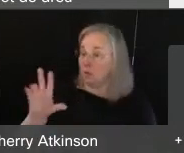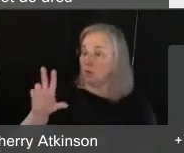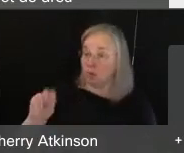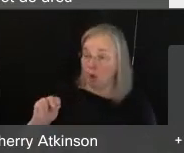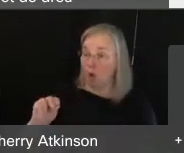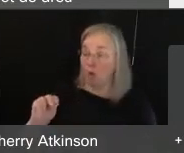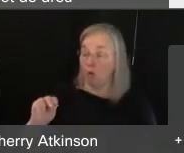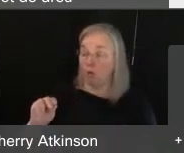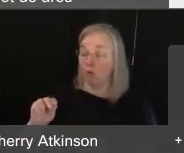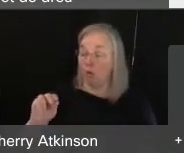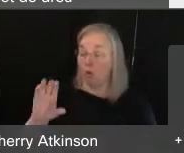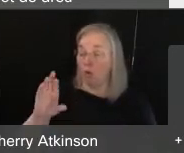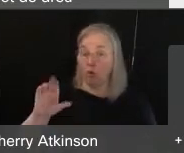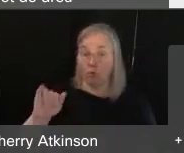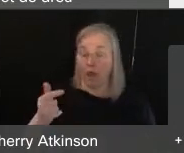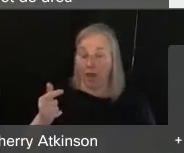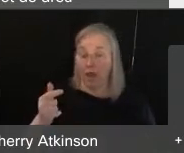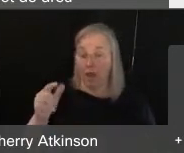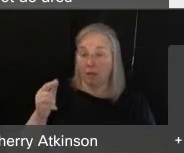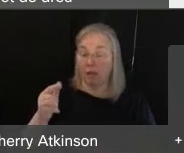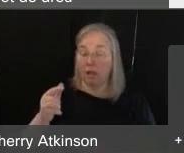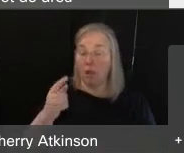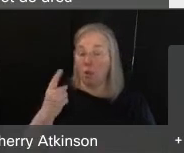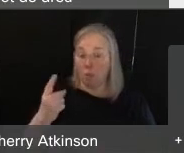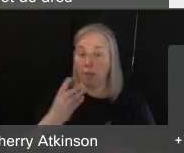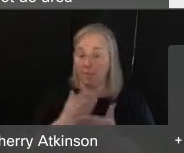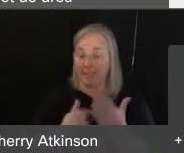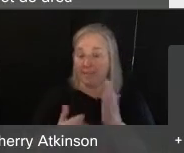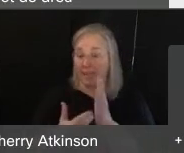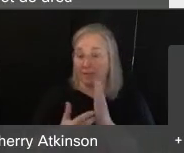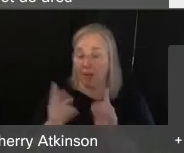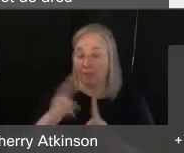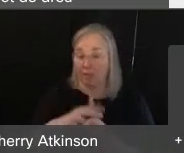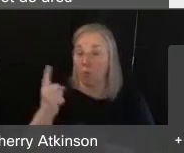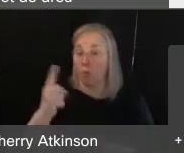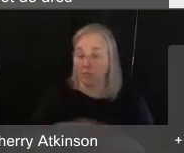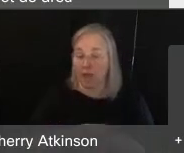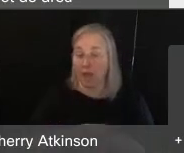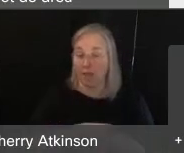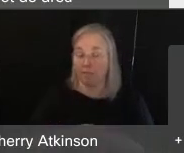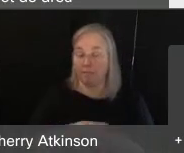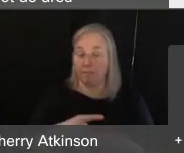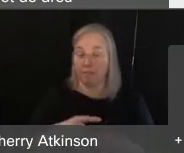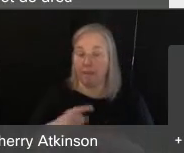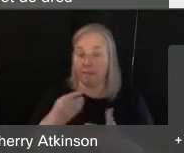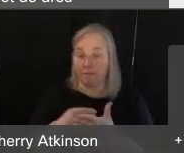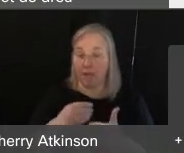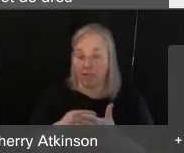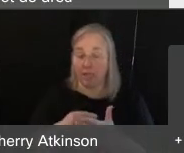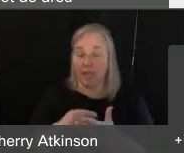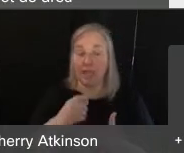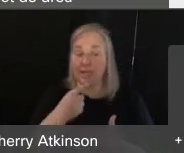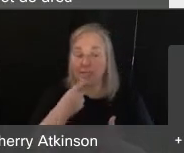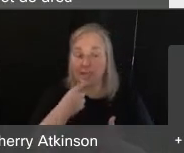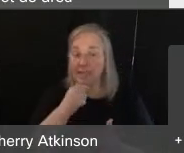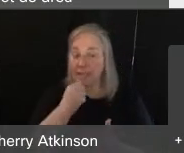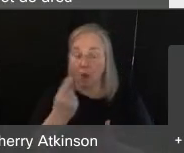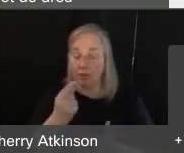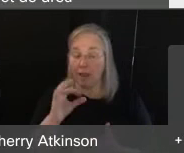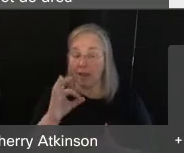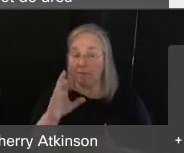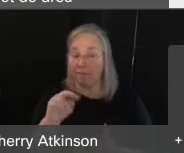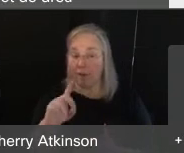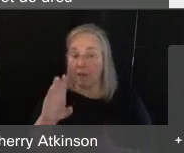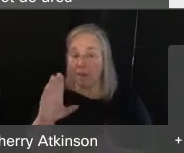of technical clarification. The one-time funding here, if you look at the content, it said not just the fund balance, it's also like if you have